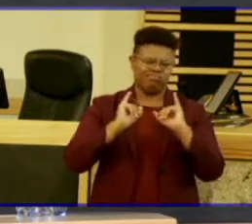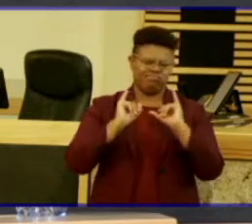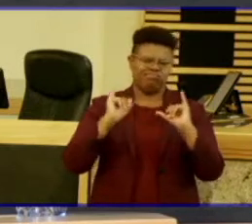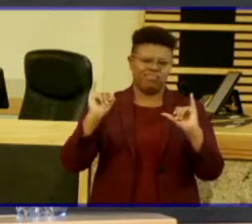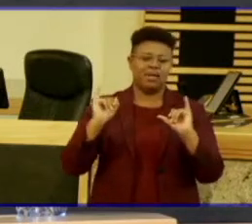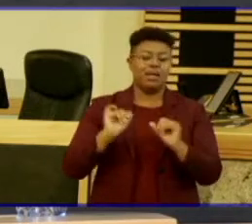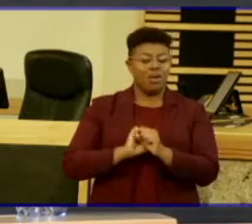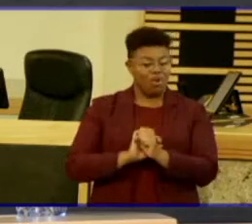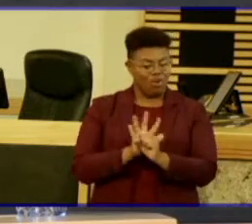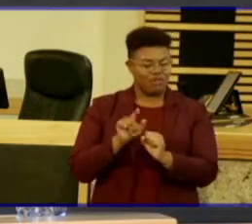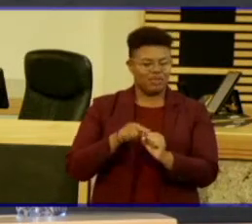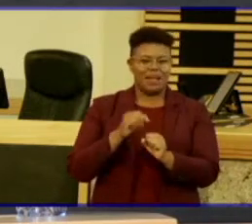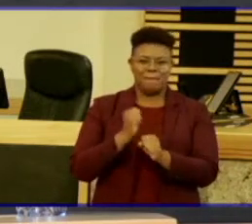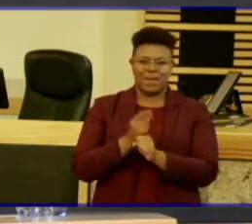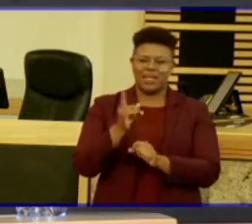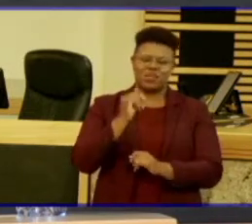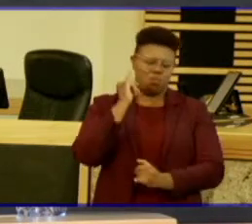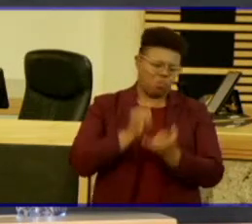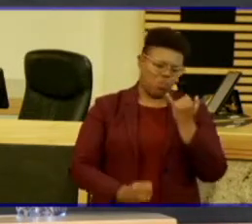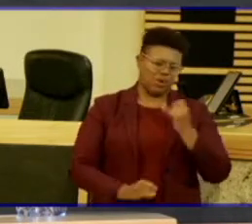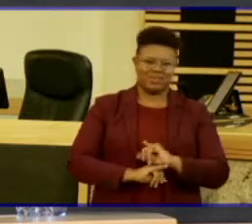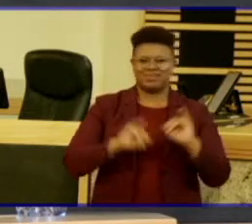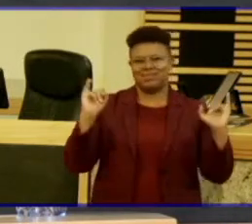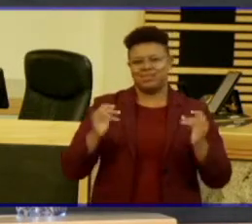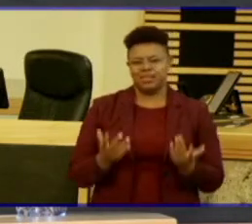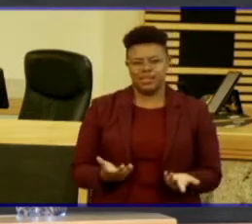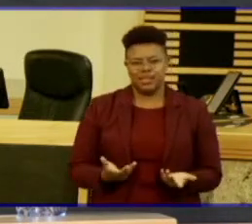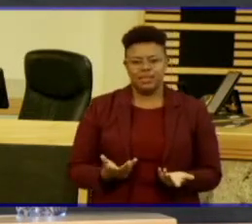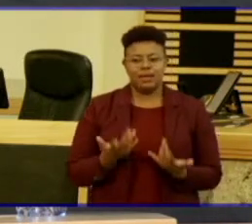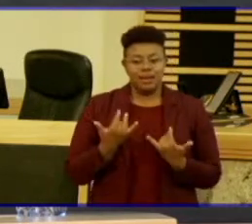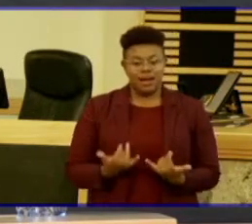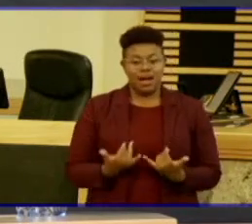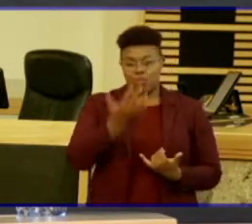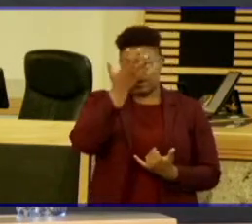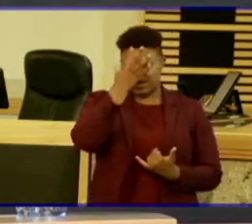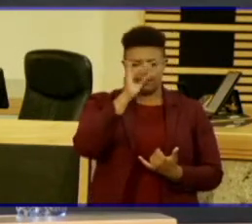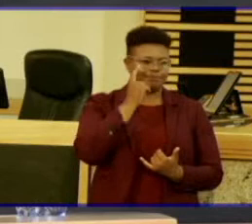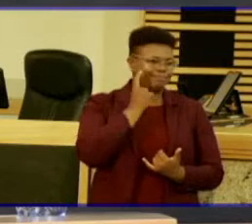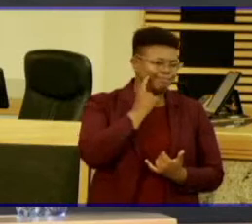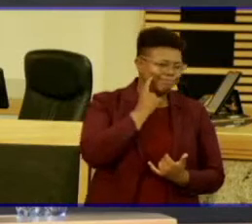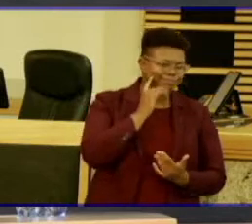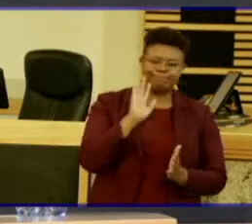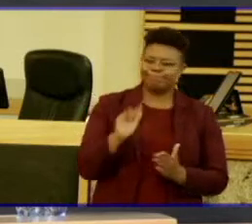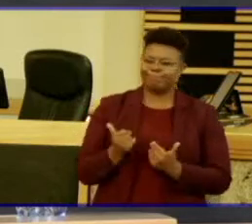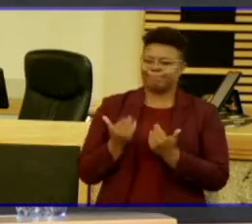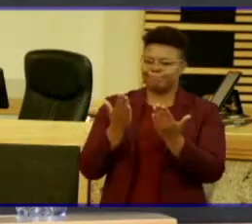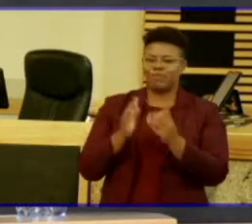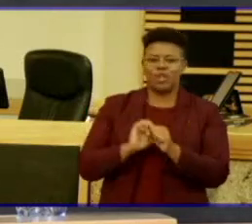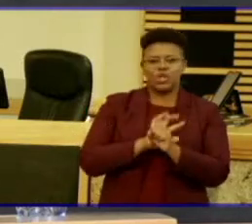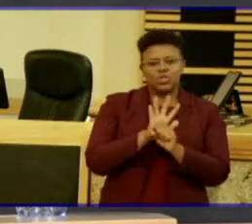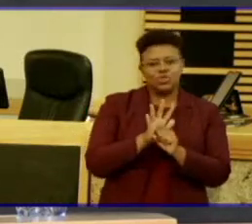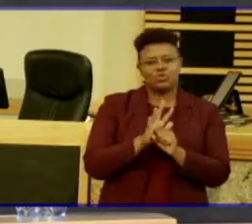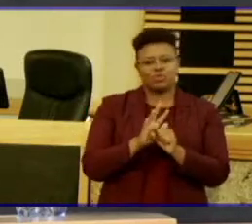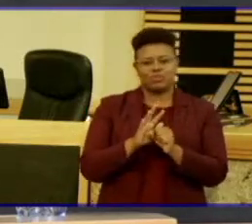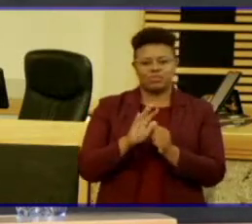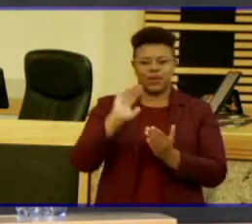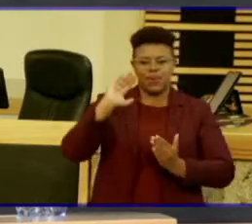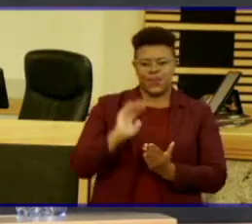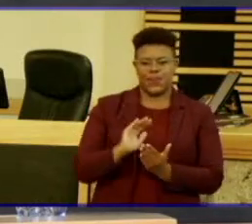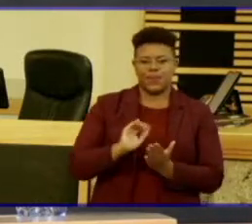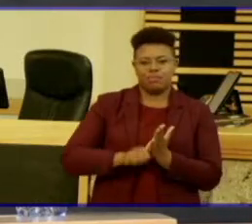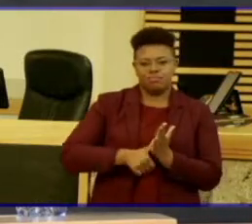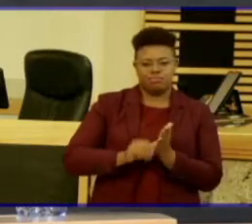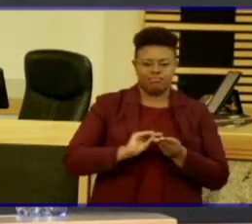by COVID-19 pandemic. To mitigate this, Honorable Speaker, government introduced the COVID-19 Social Relief